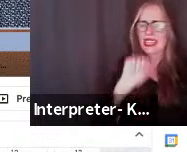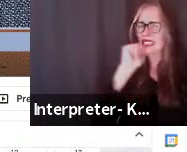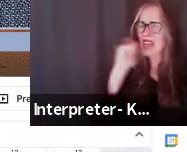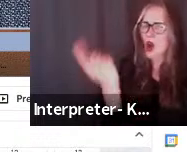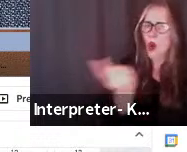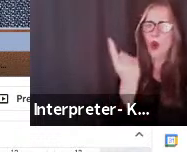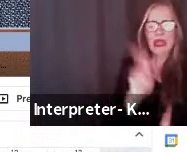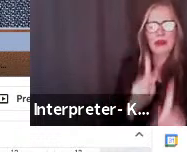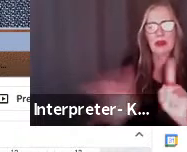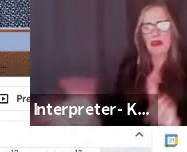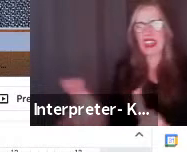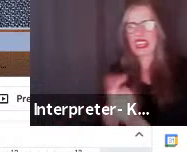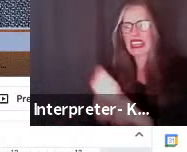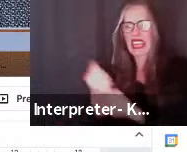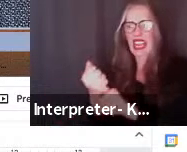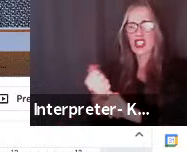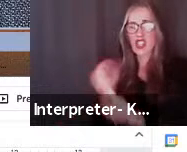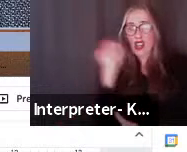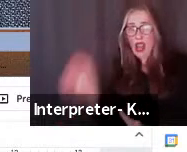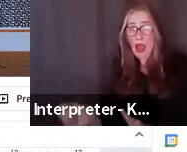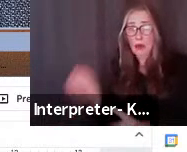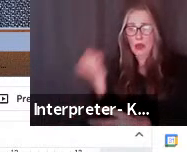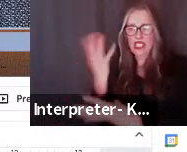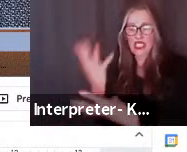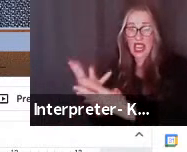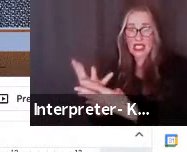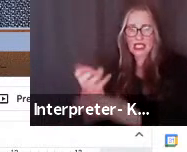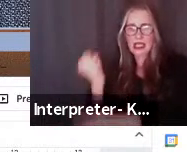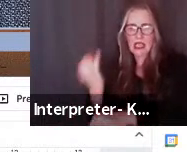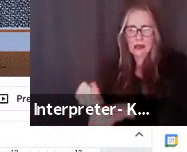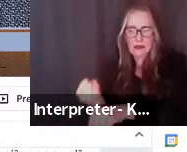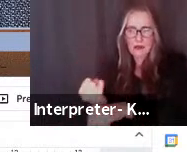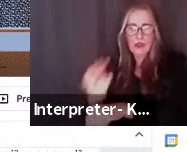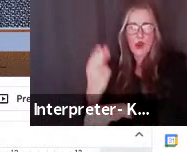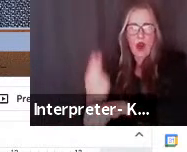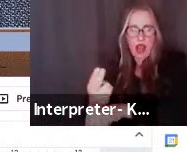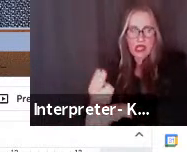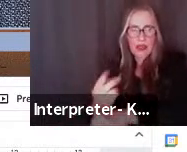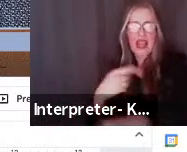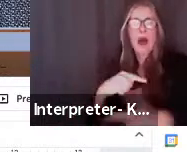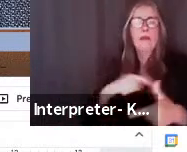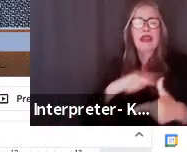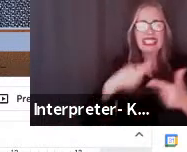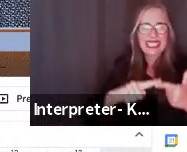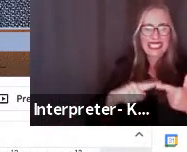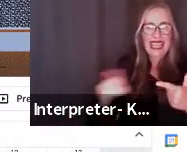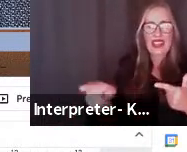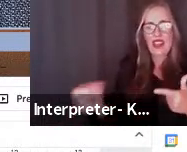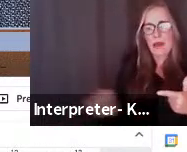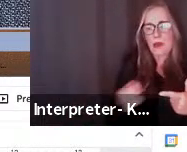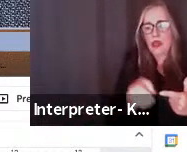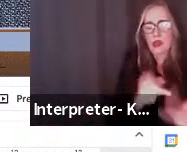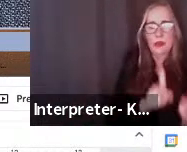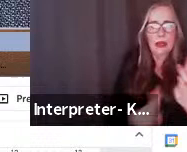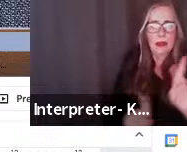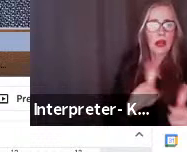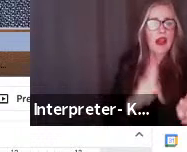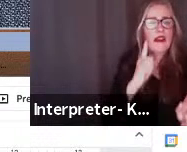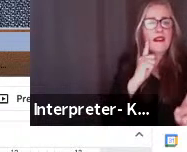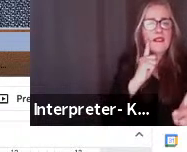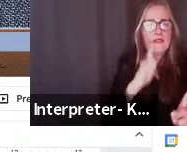catch out in state custody right and they're reaching out to institutions and influential professional guilds including social